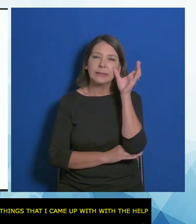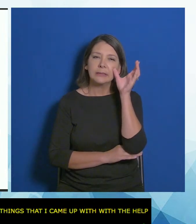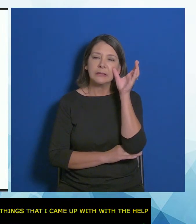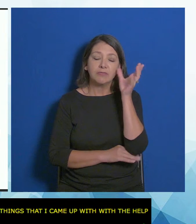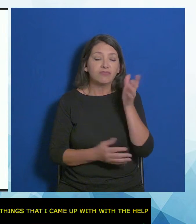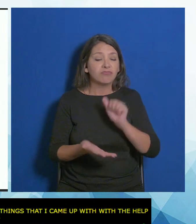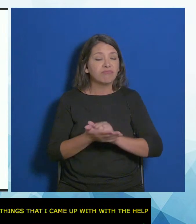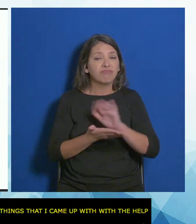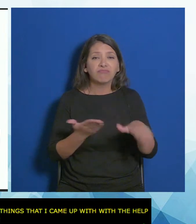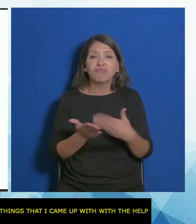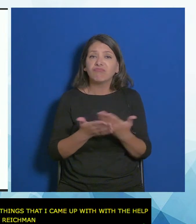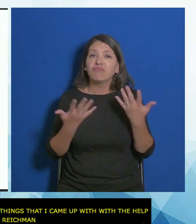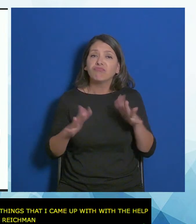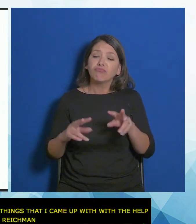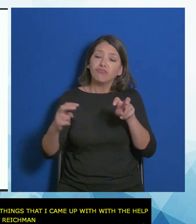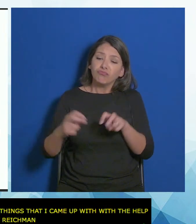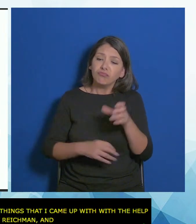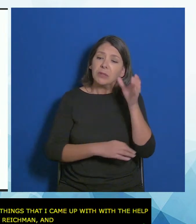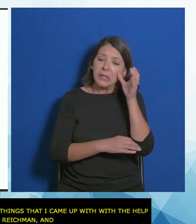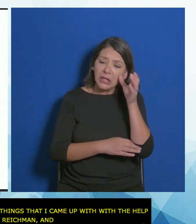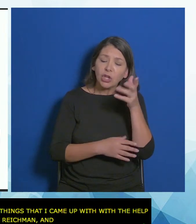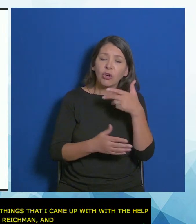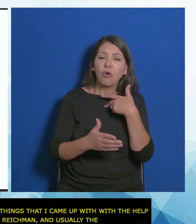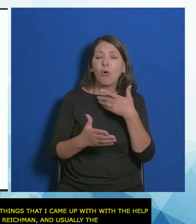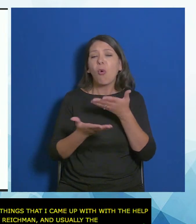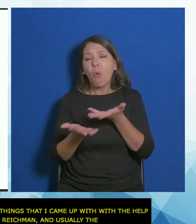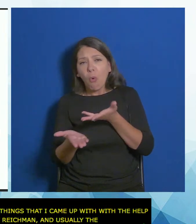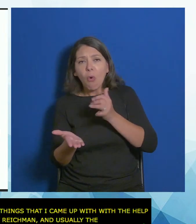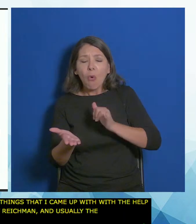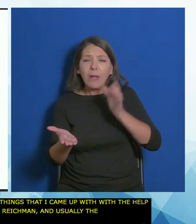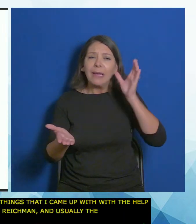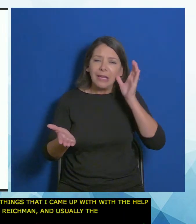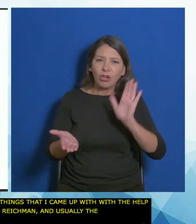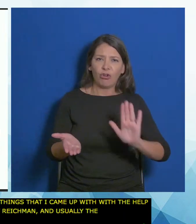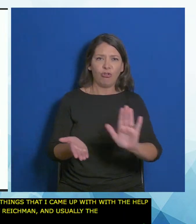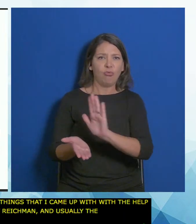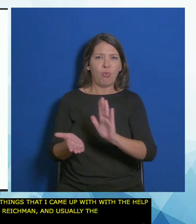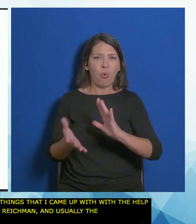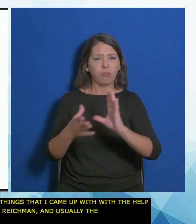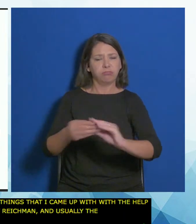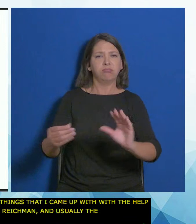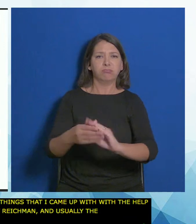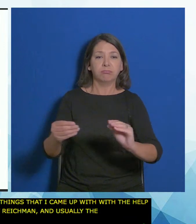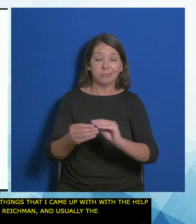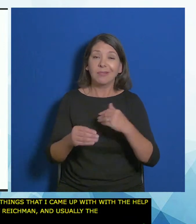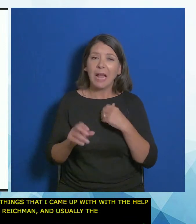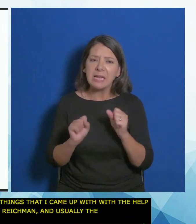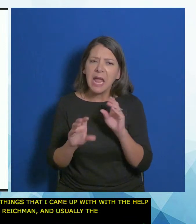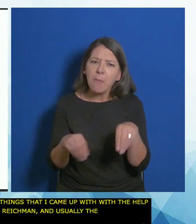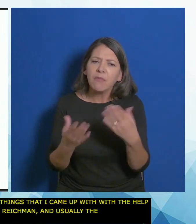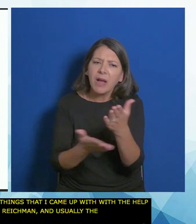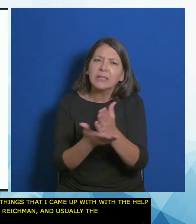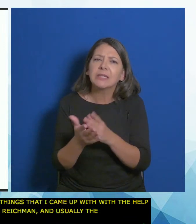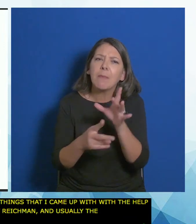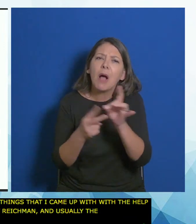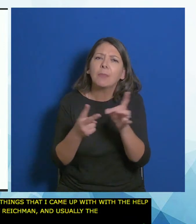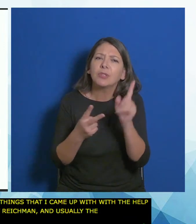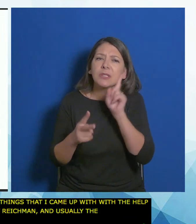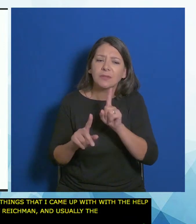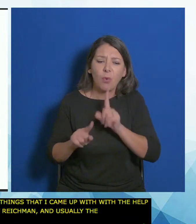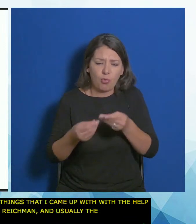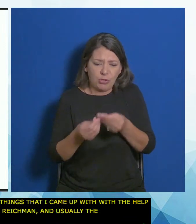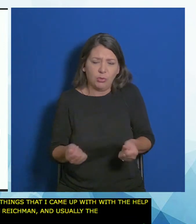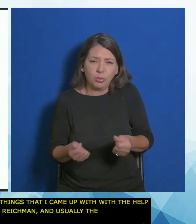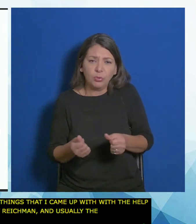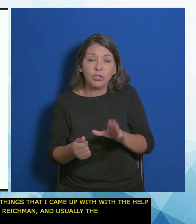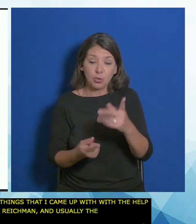ear to bounce things off of. I can provide options for resolution, respond to